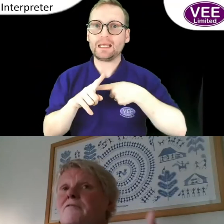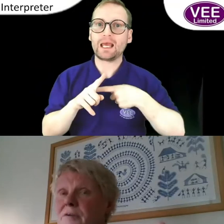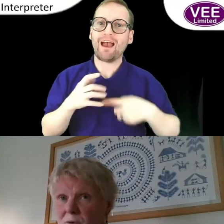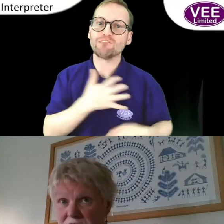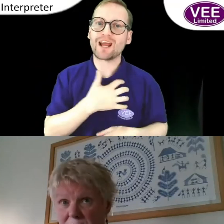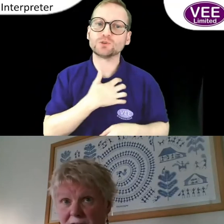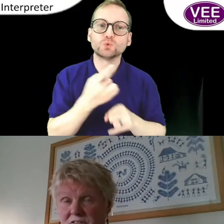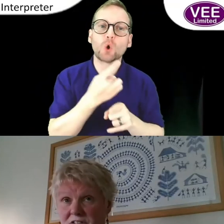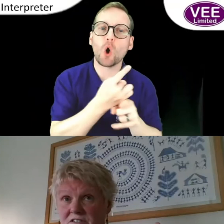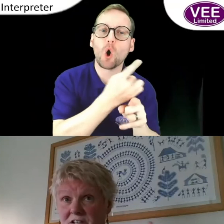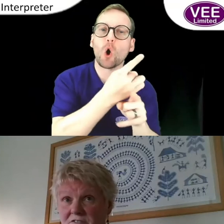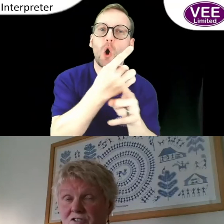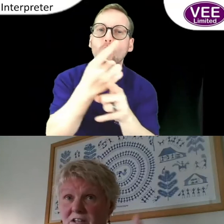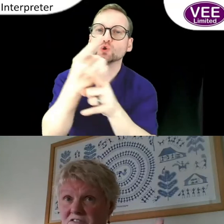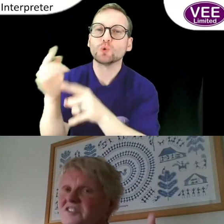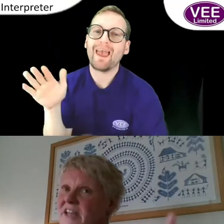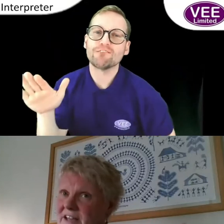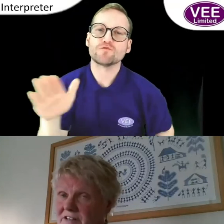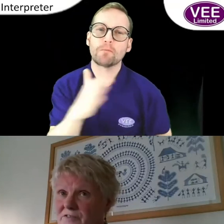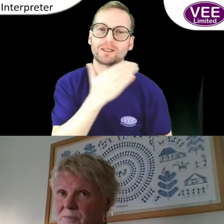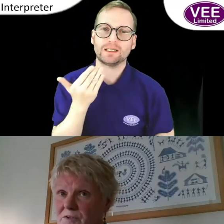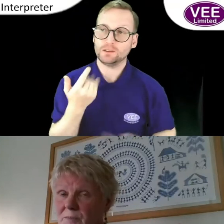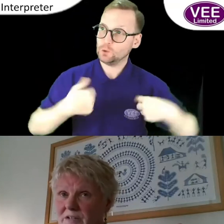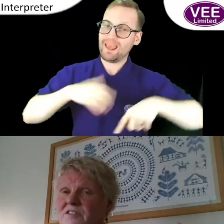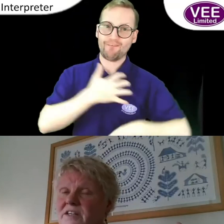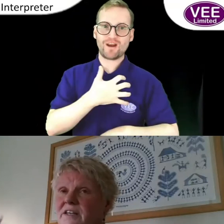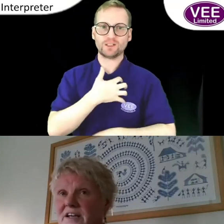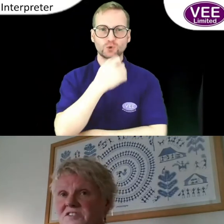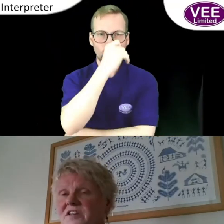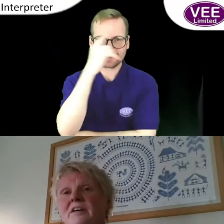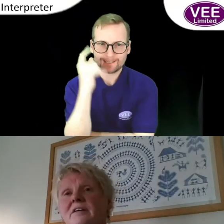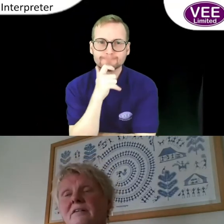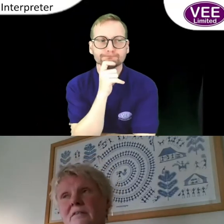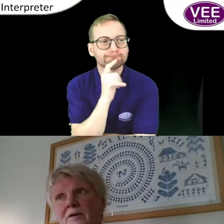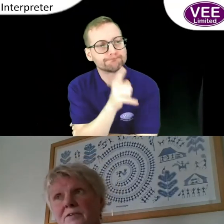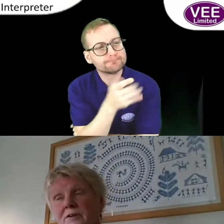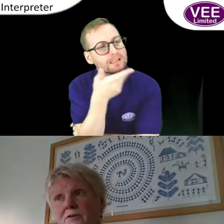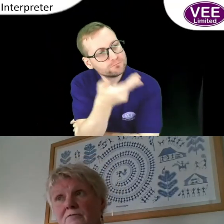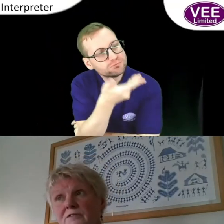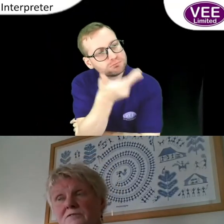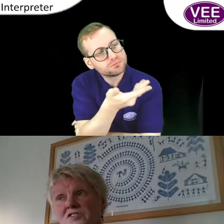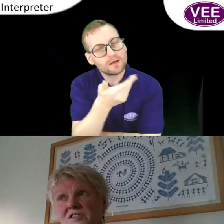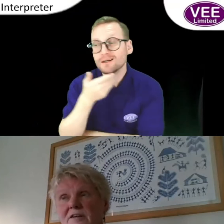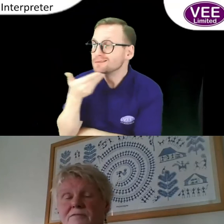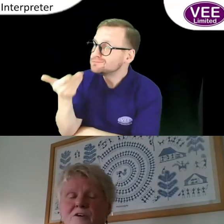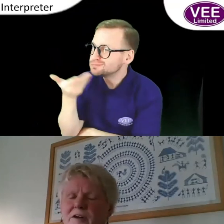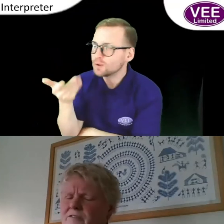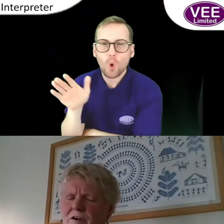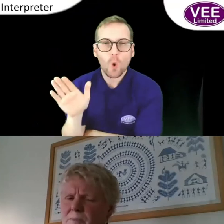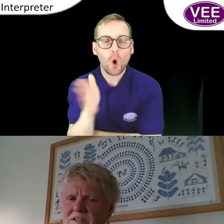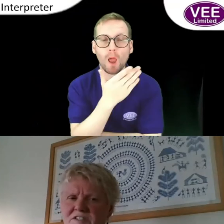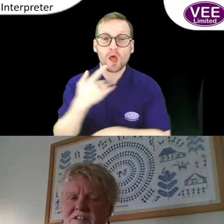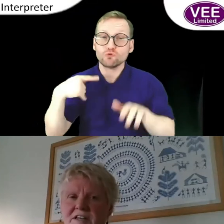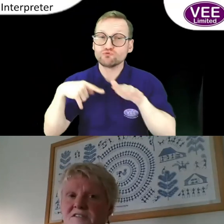to everybody about it and to understand everybody about it. Yes, the refugees have very,